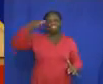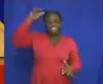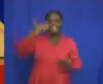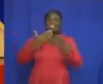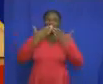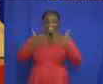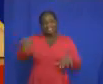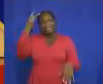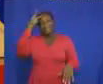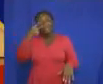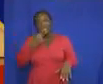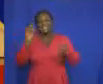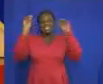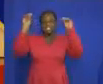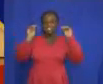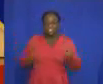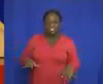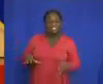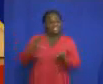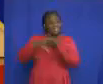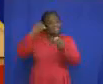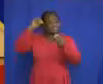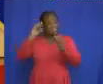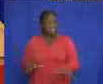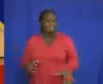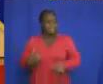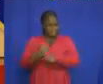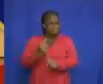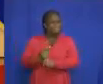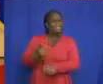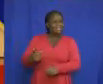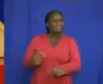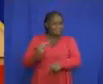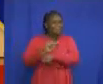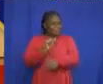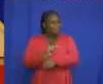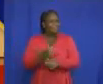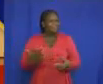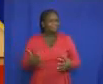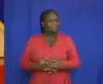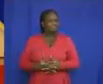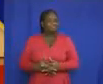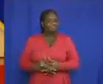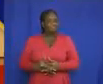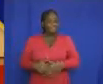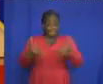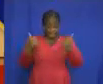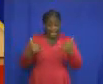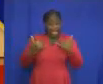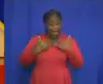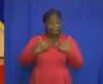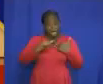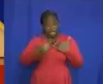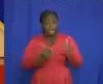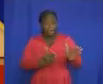parents, teachers, and students for making them work. We have also put in place